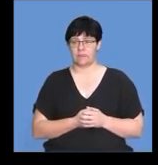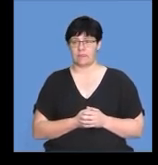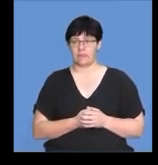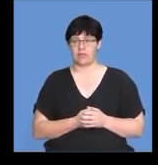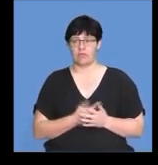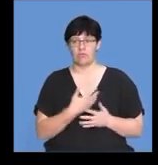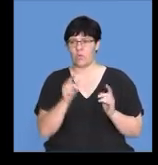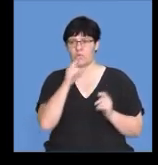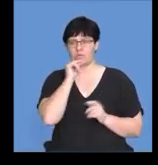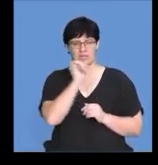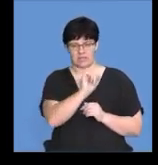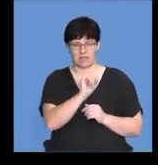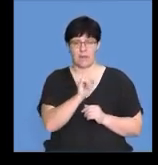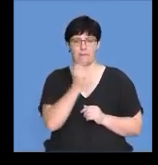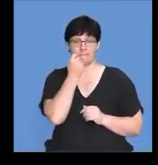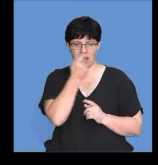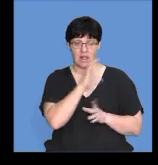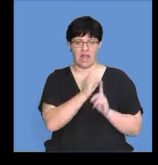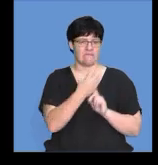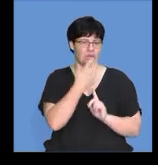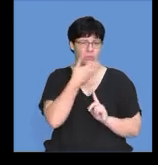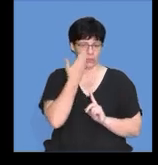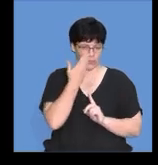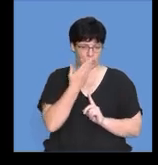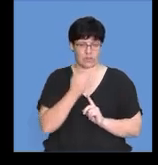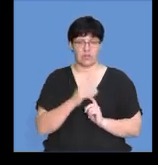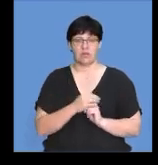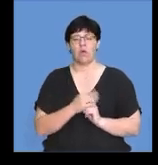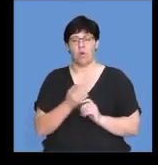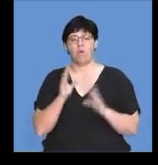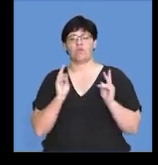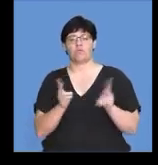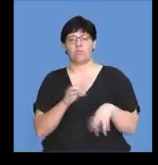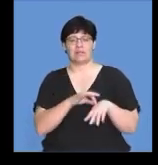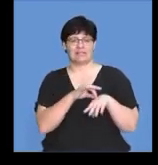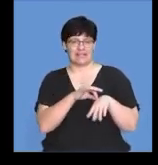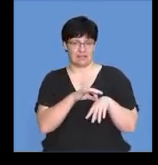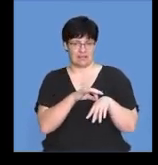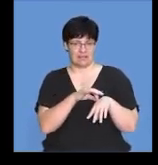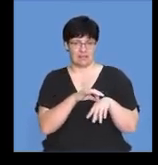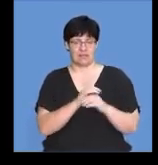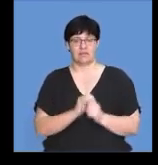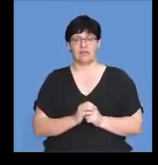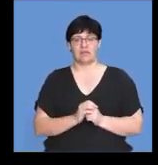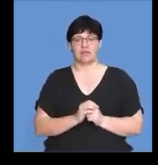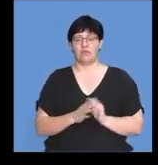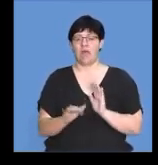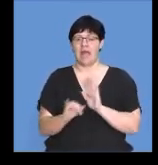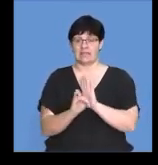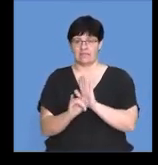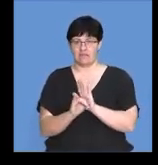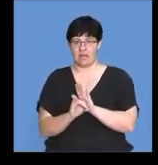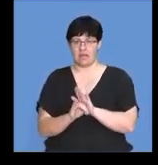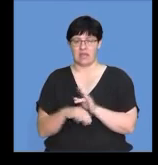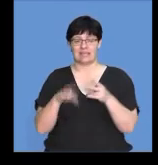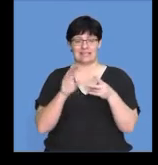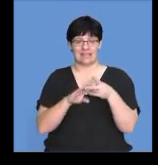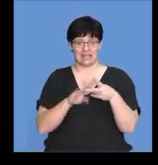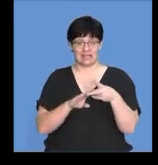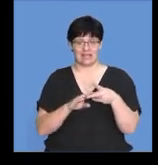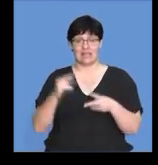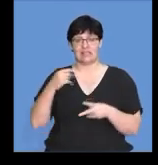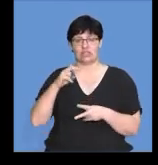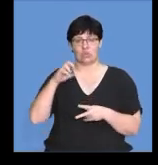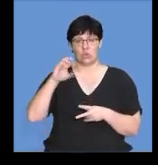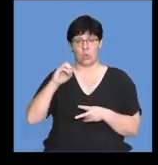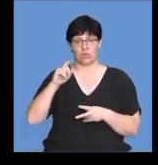using their names. We're saying that the male was unaffected or having a normal skin pigmentation. And we identified the second thing as their